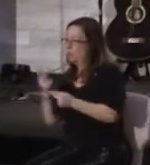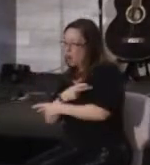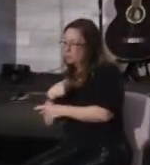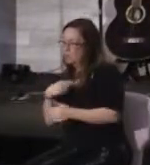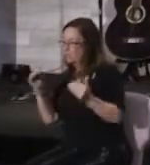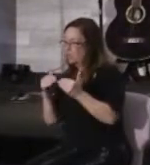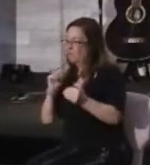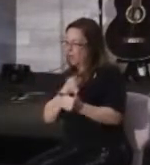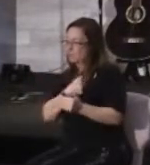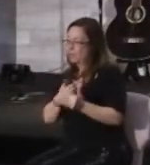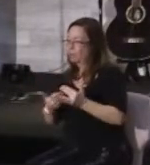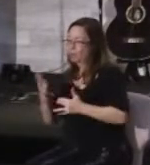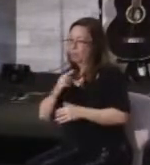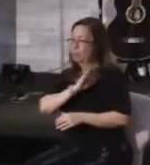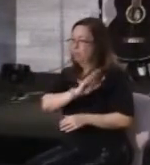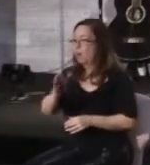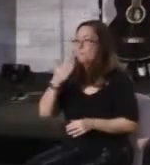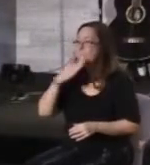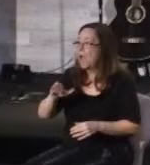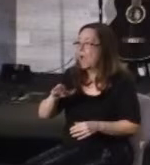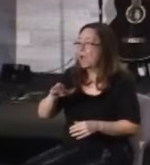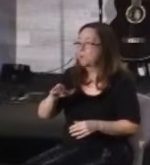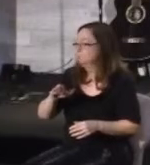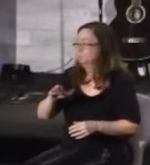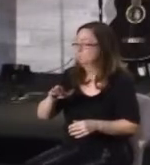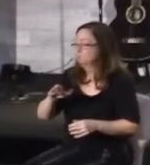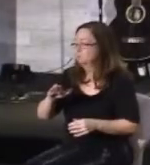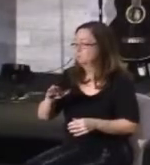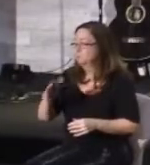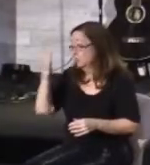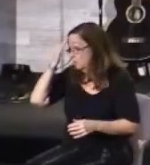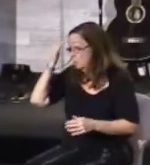justify ourselves by the bad things that they do. But you know what